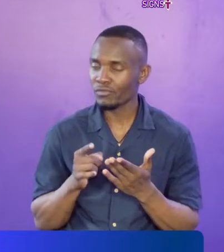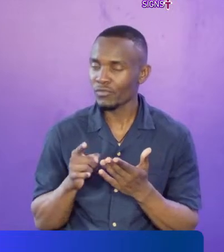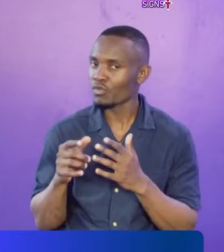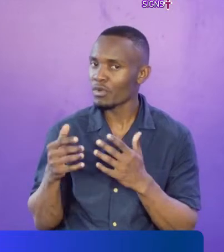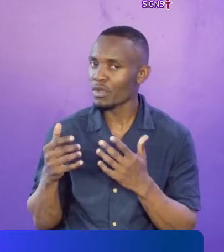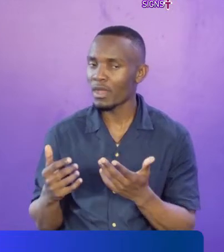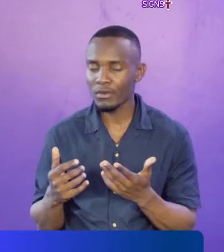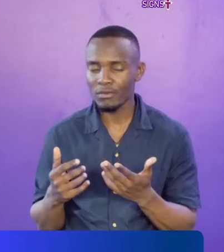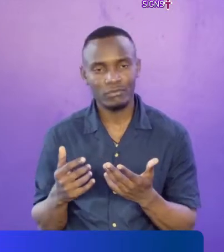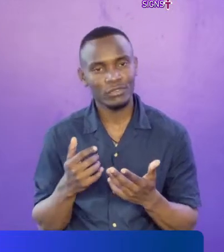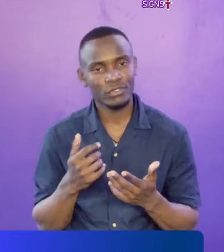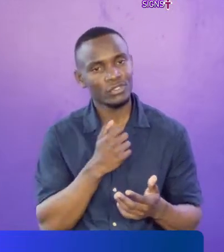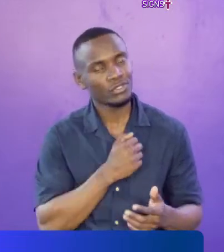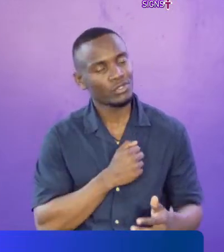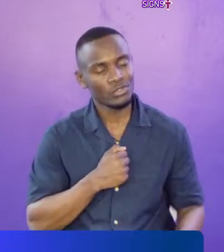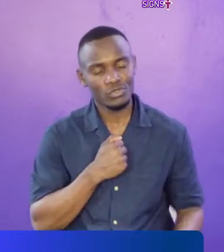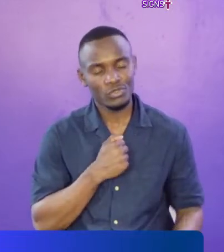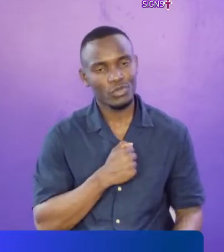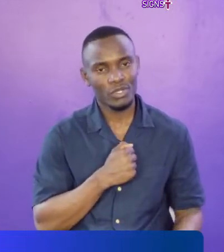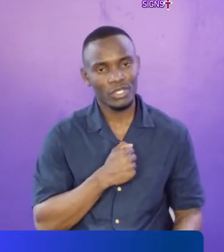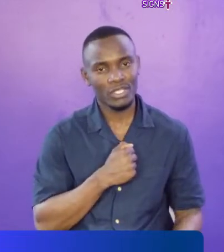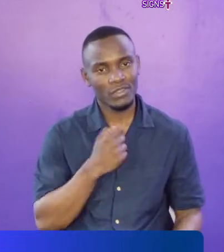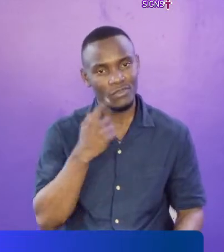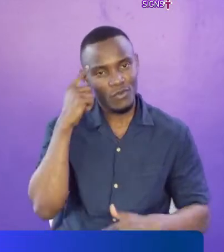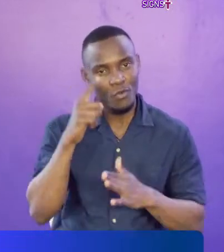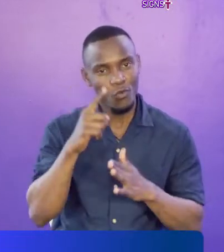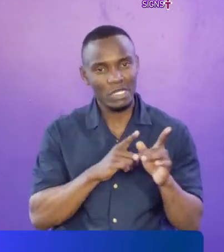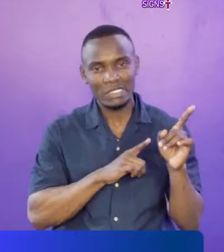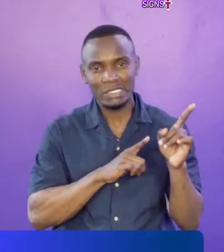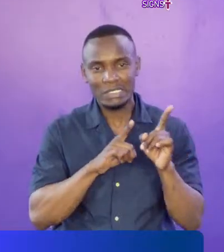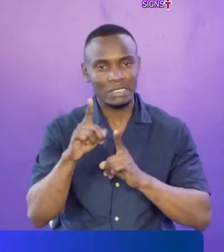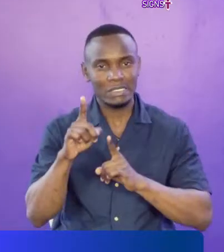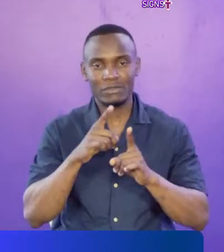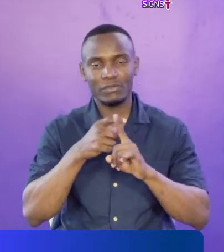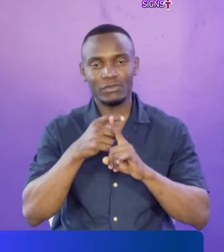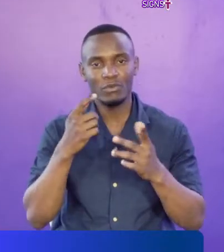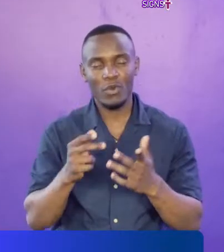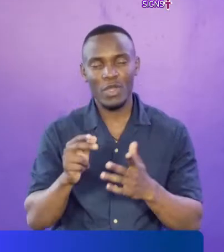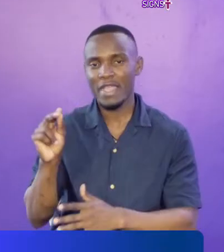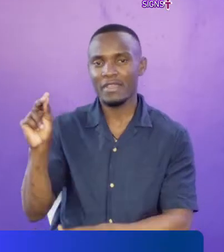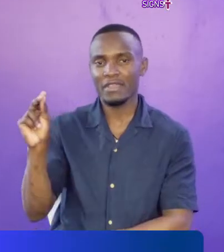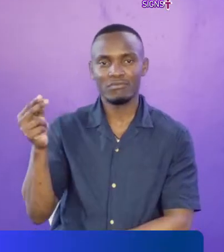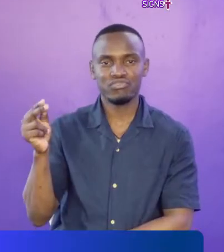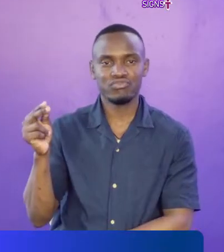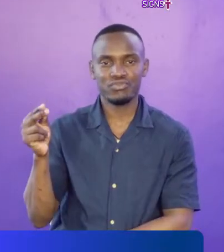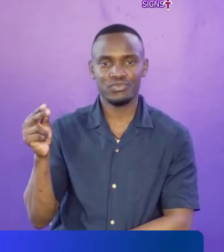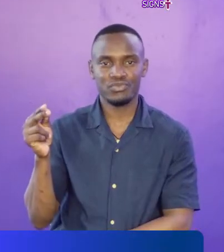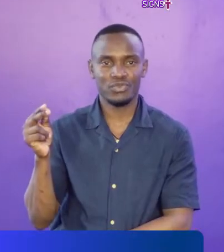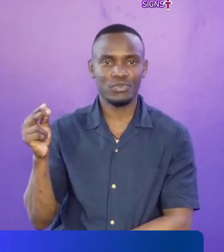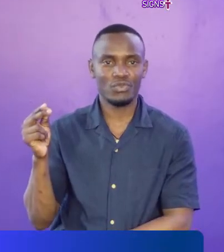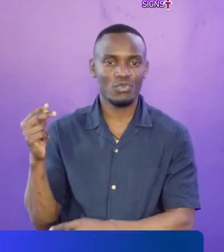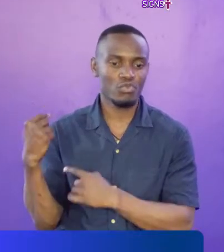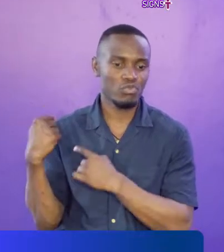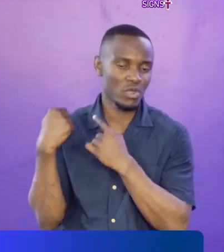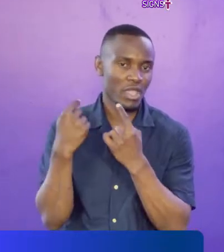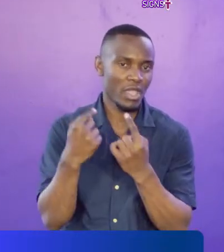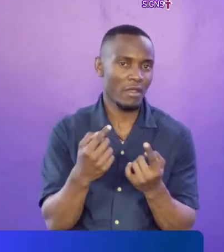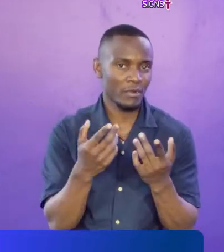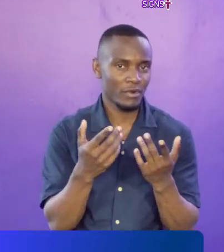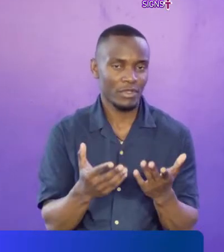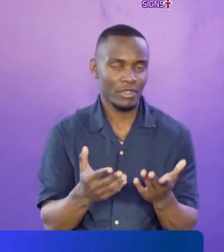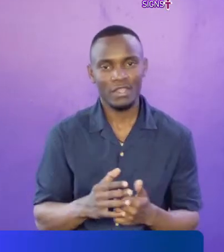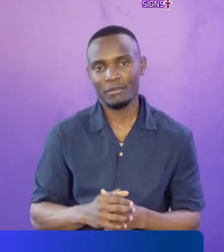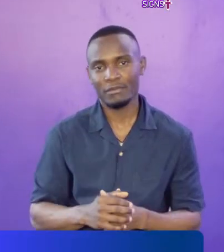for transcounting from all the way from Kikuyu to the other side of our country. Kindly introduce